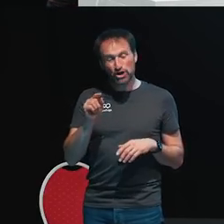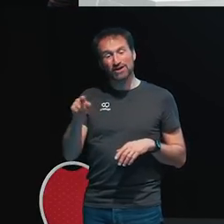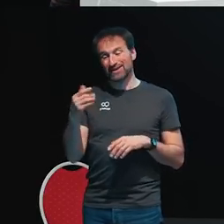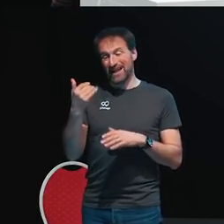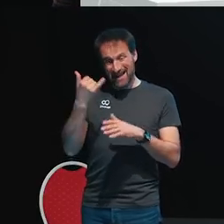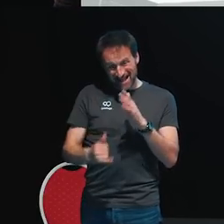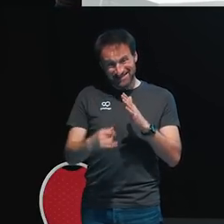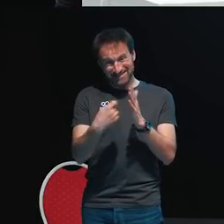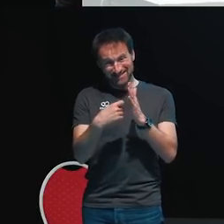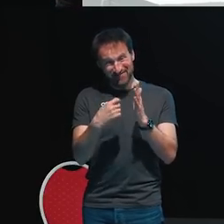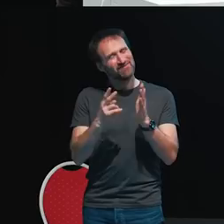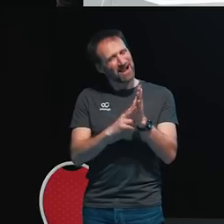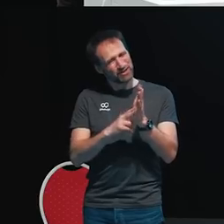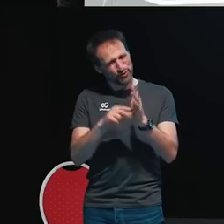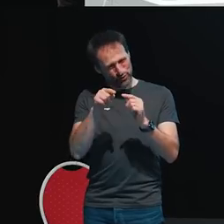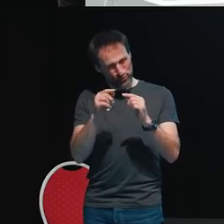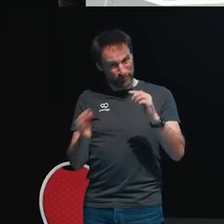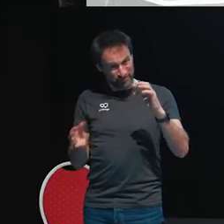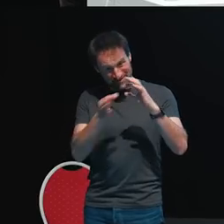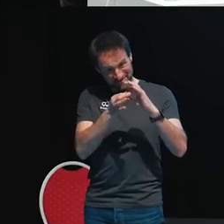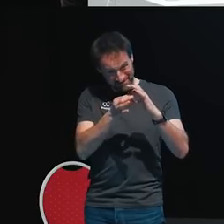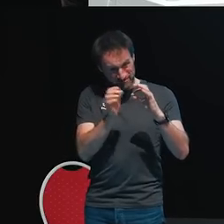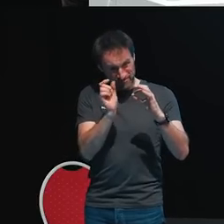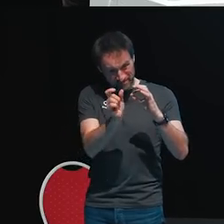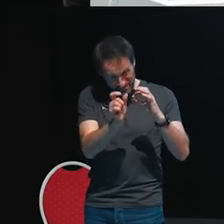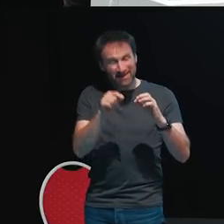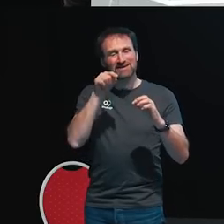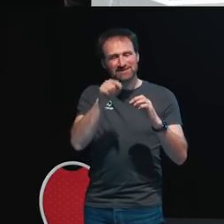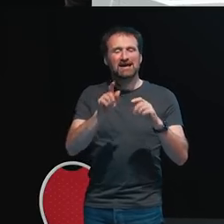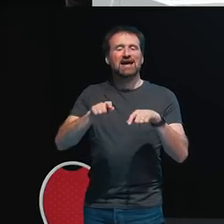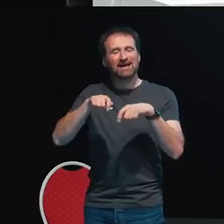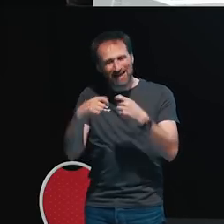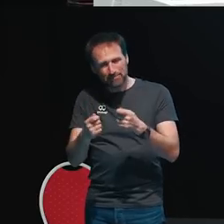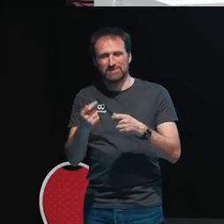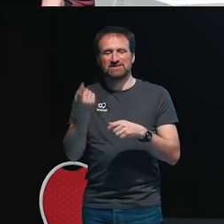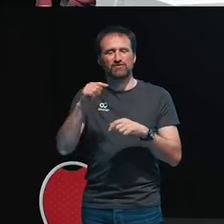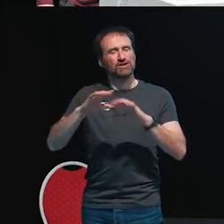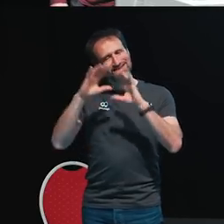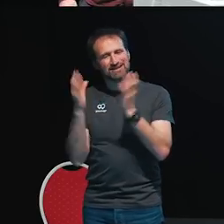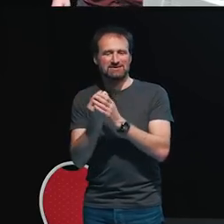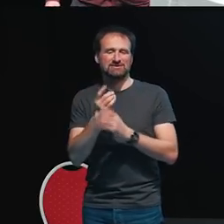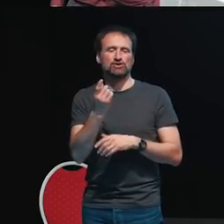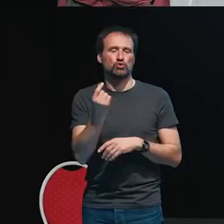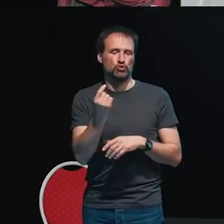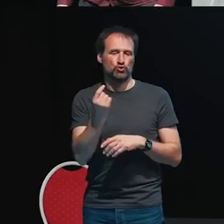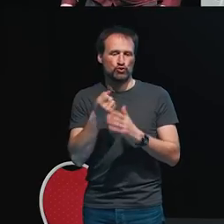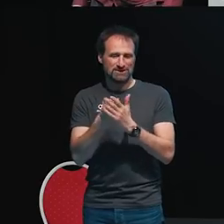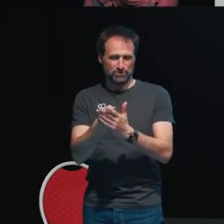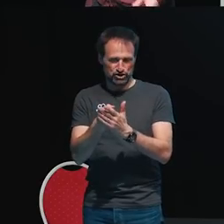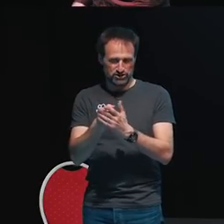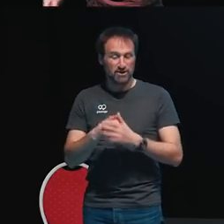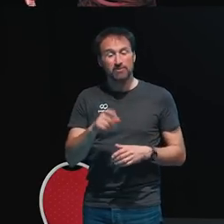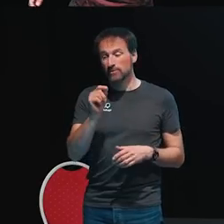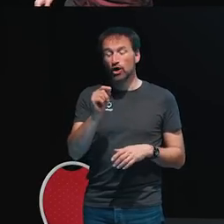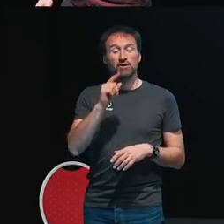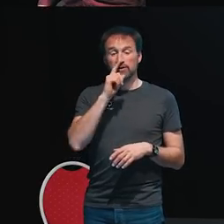mentioned becomes the result of the whole do expression. And that is very useful whenever,